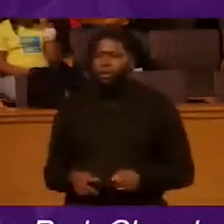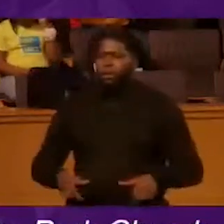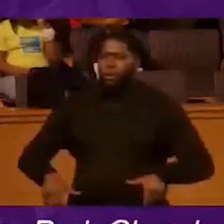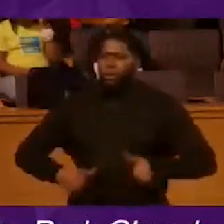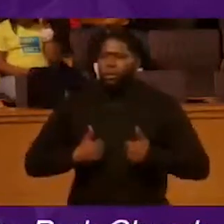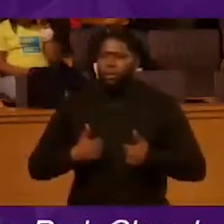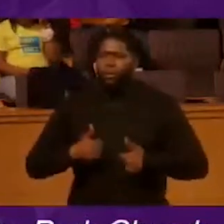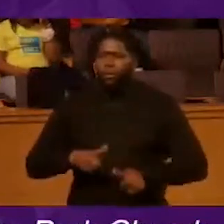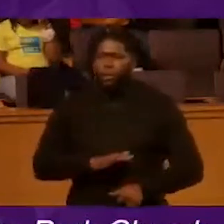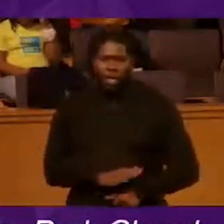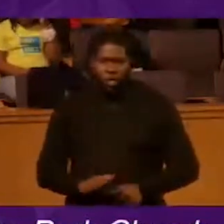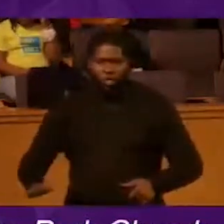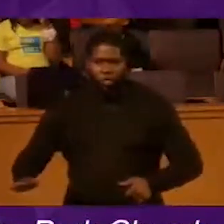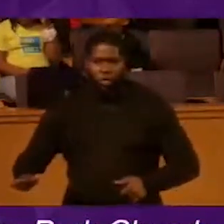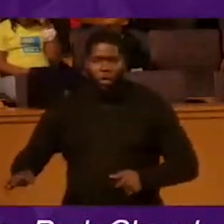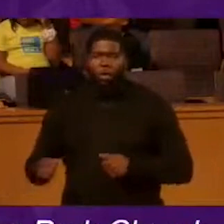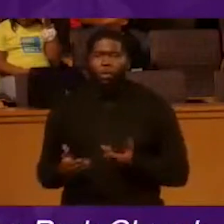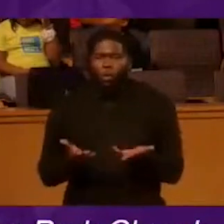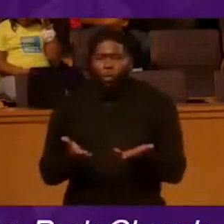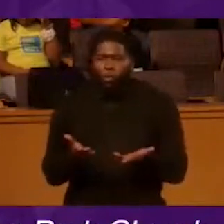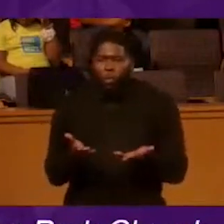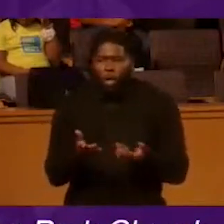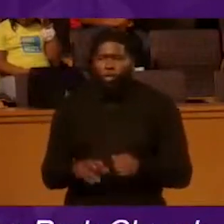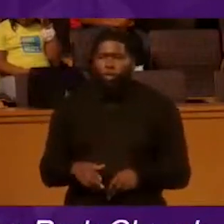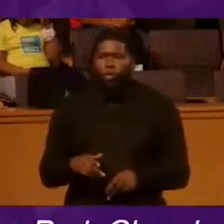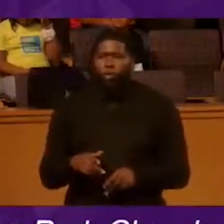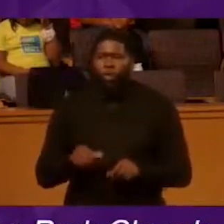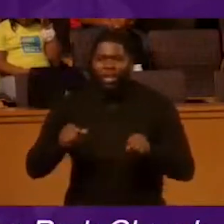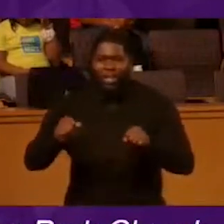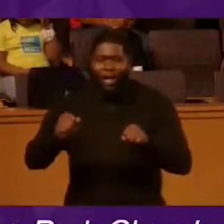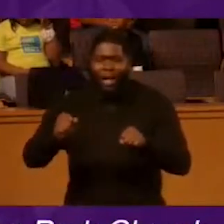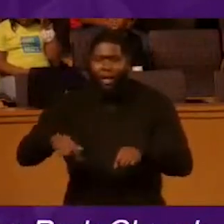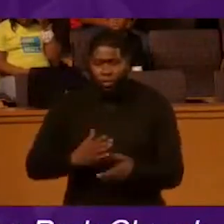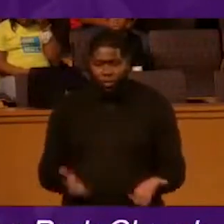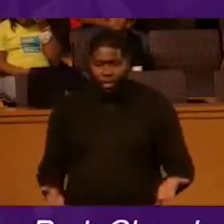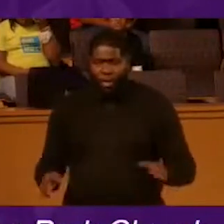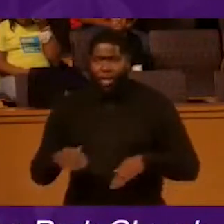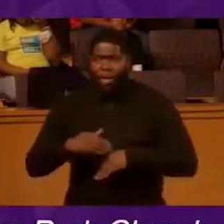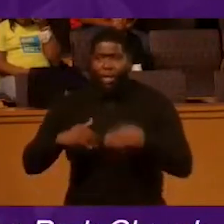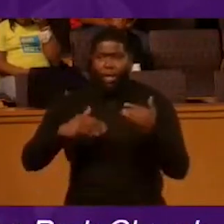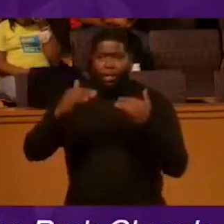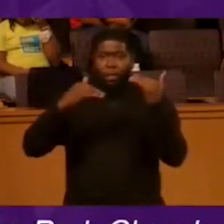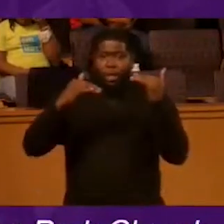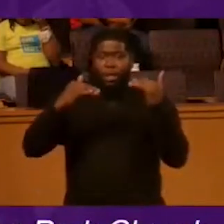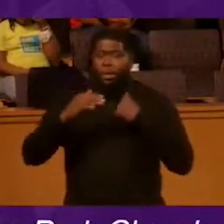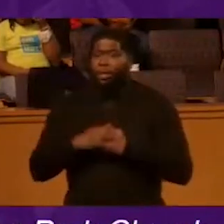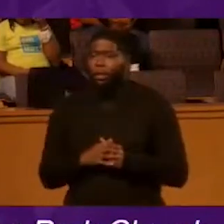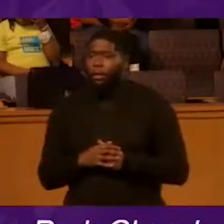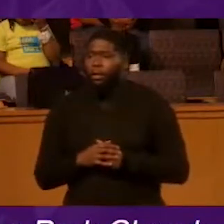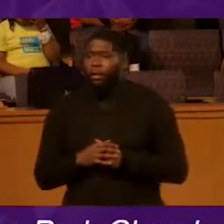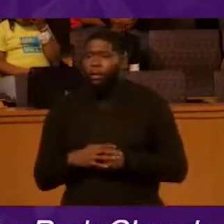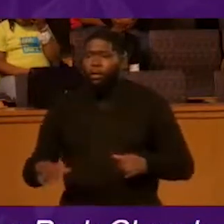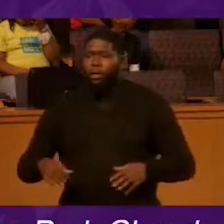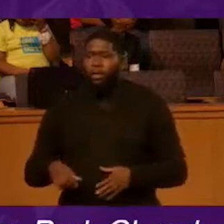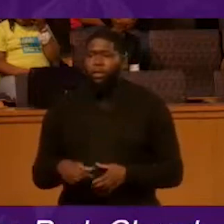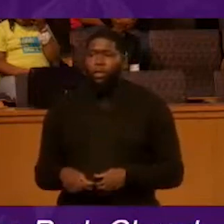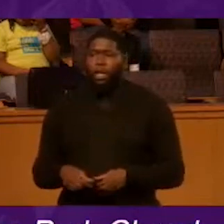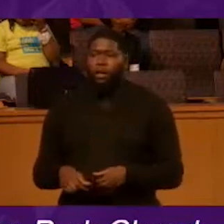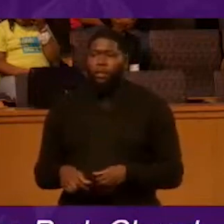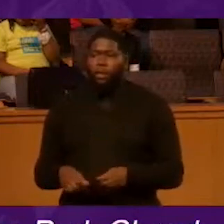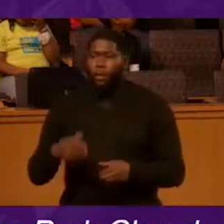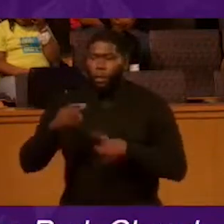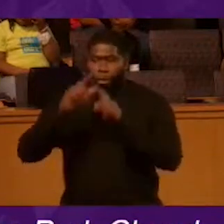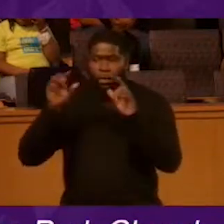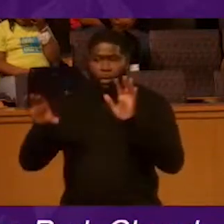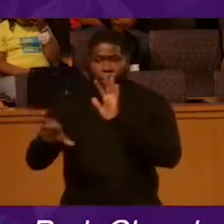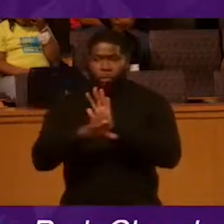children. We want as many people who can to be in the building as possible so that you can have your picture taken at one